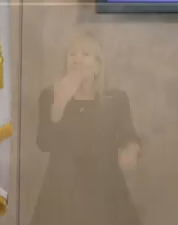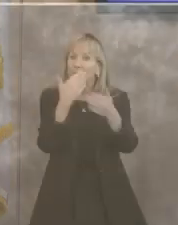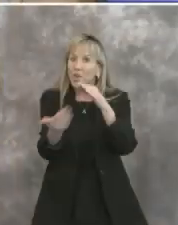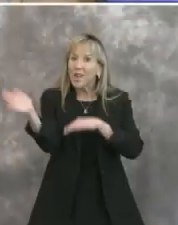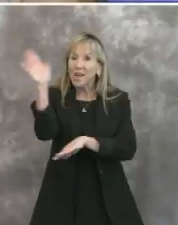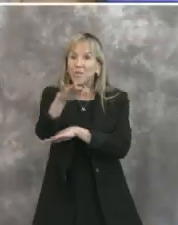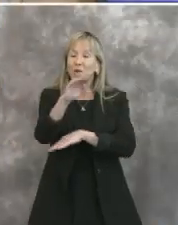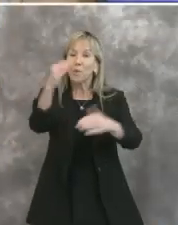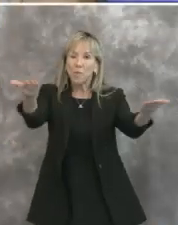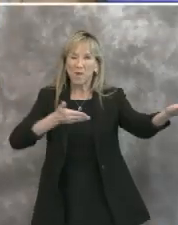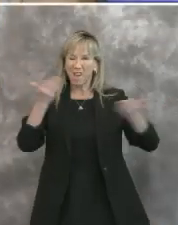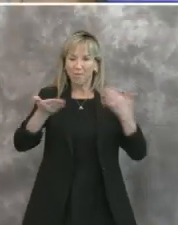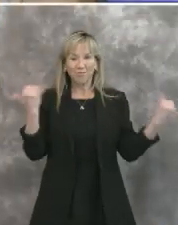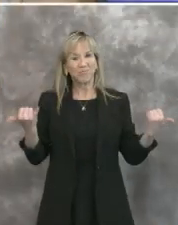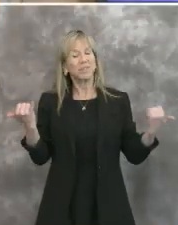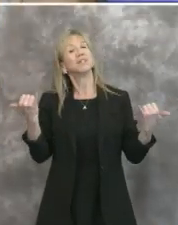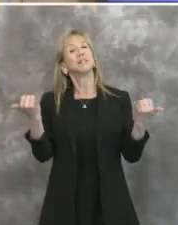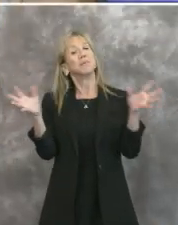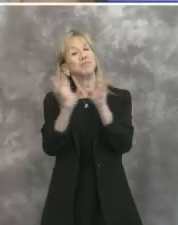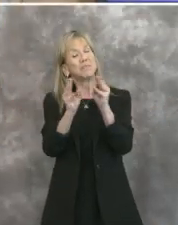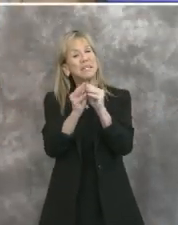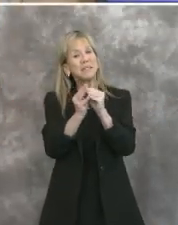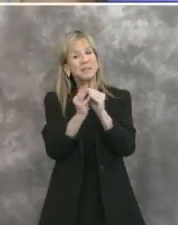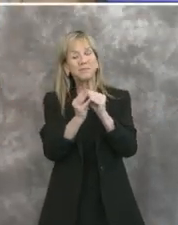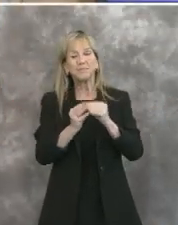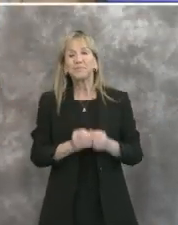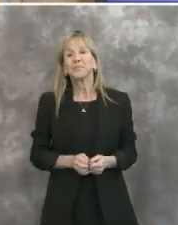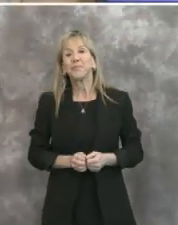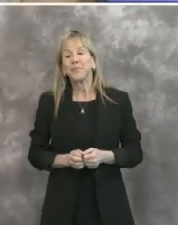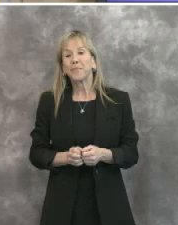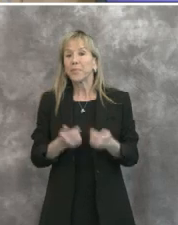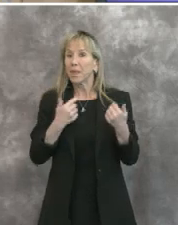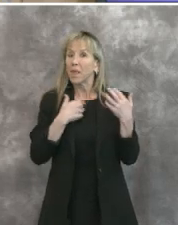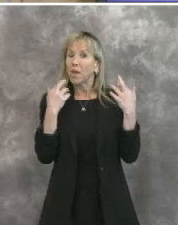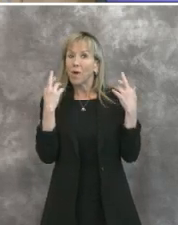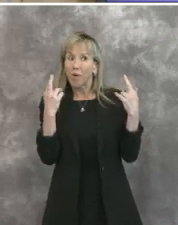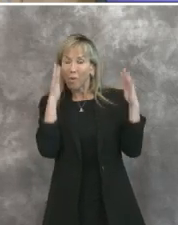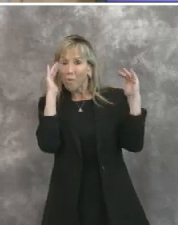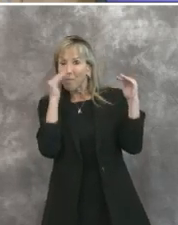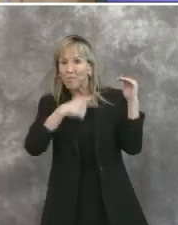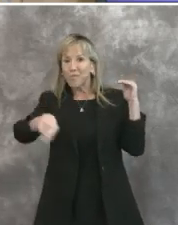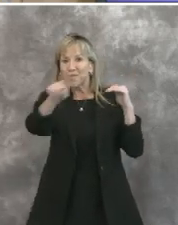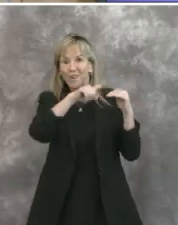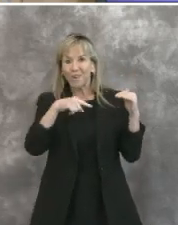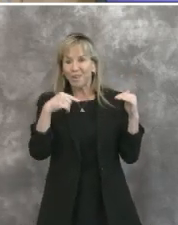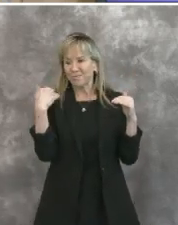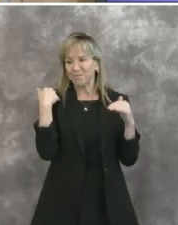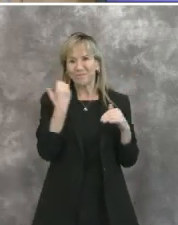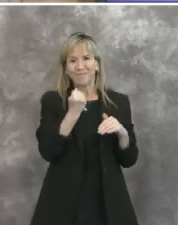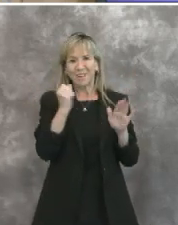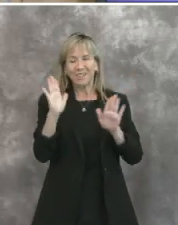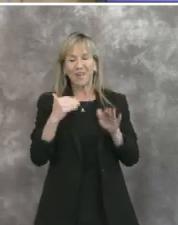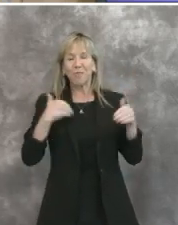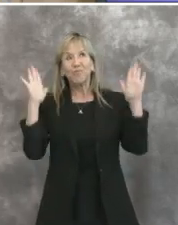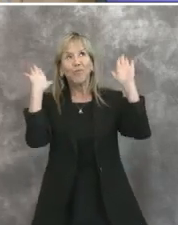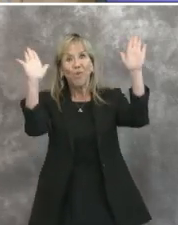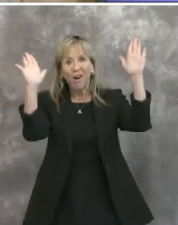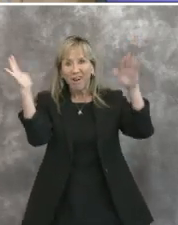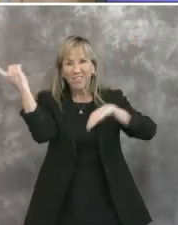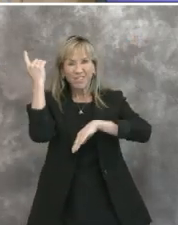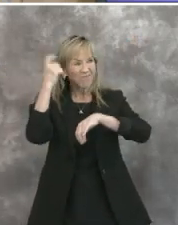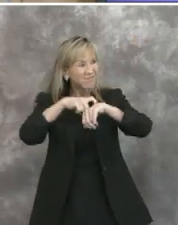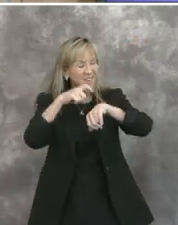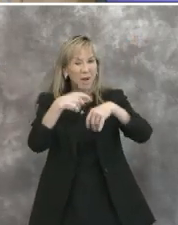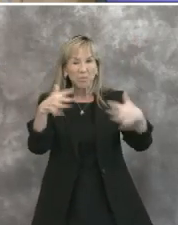Good afternoon and welcome to our daily media briefing. Hope everybody in San Diego had a great time over the weekend, beautiful weather,